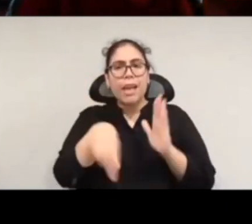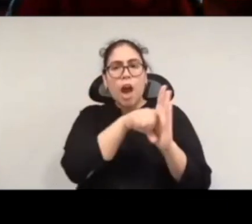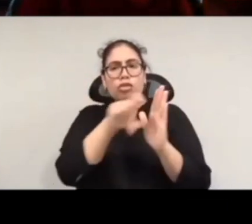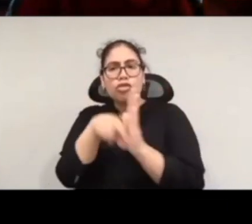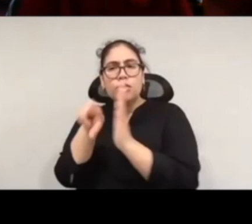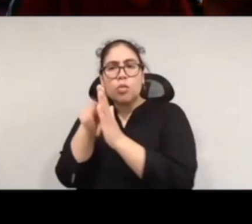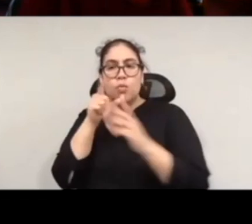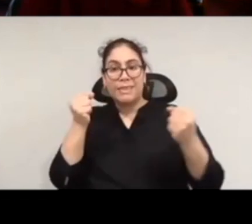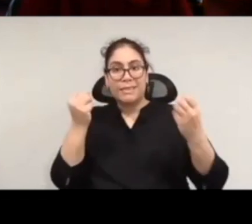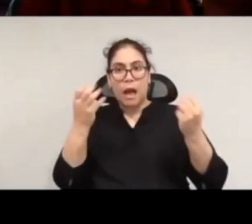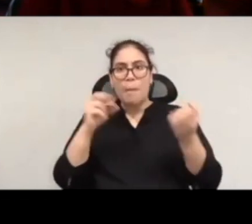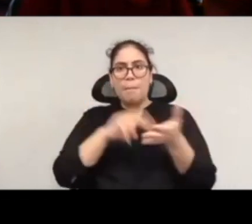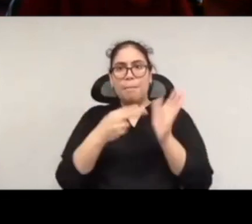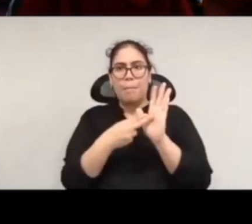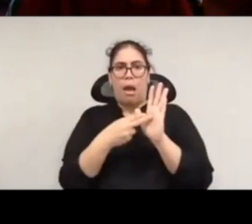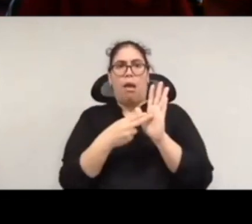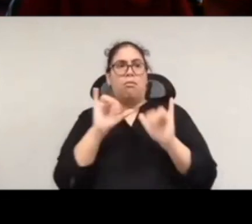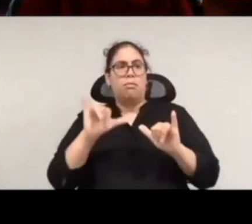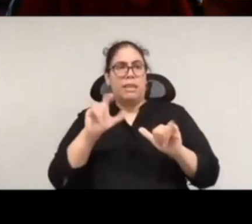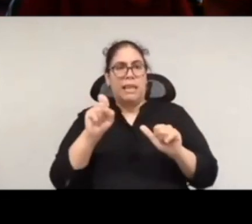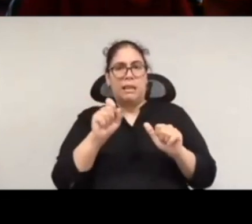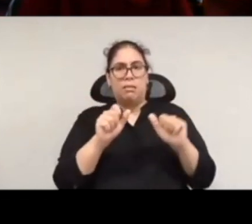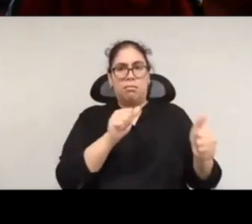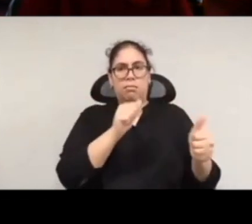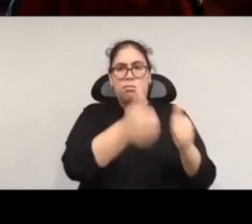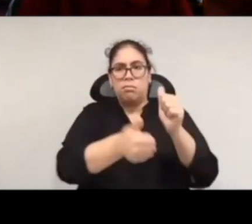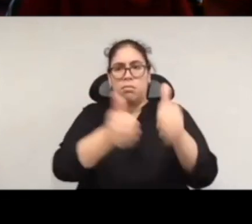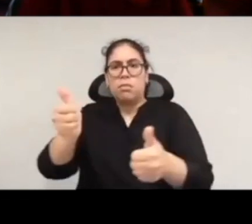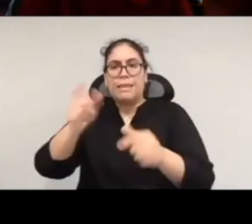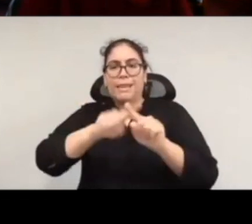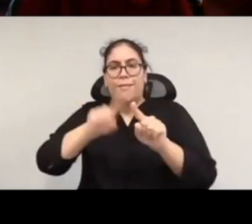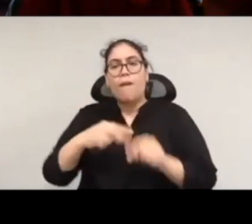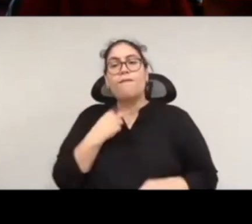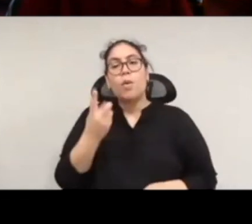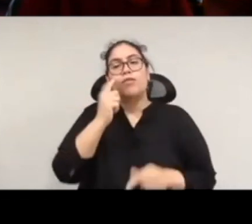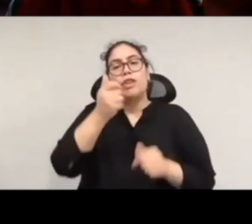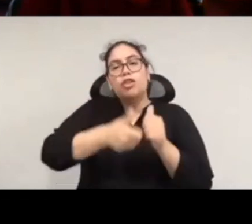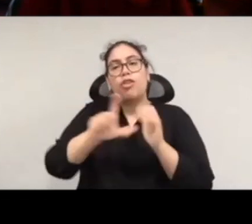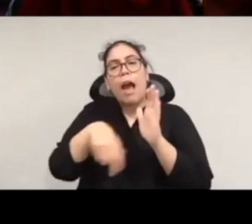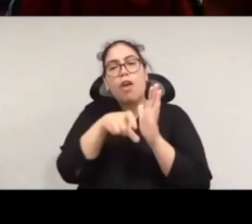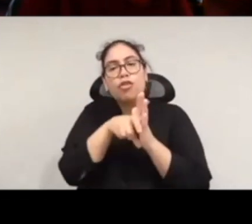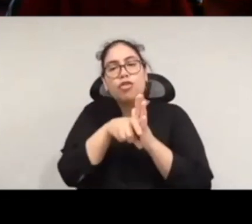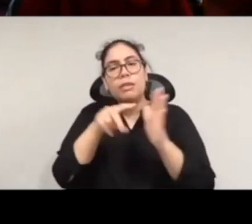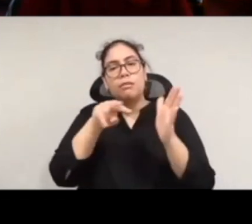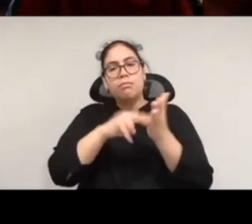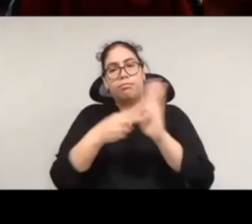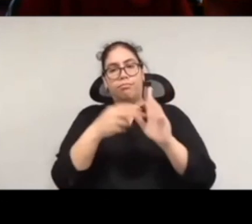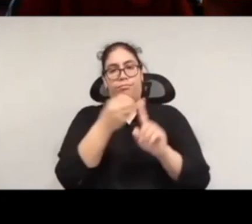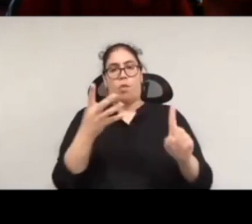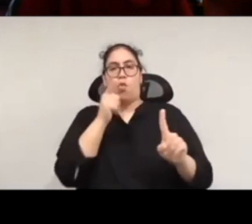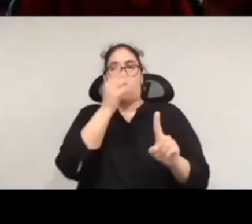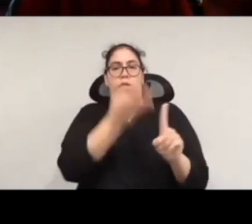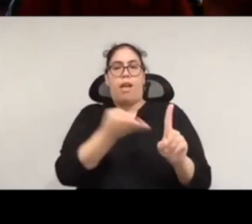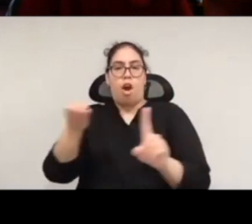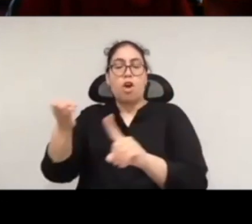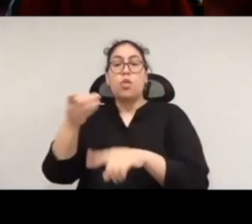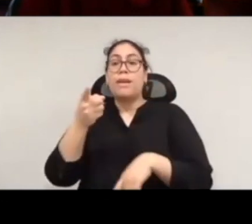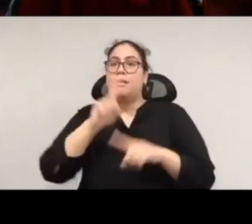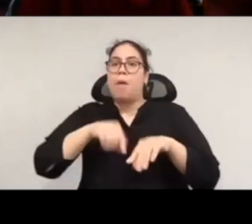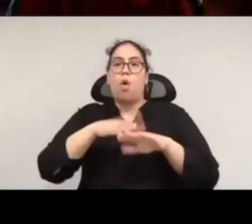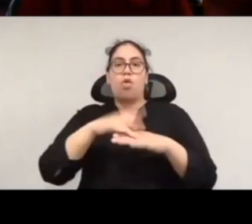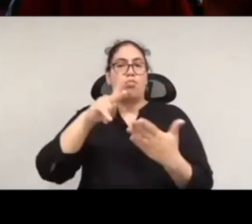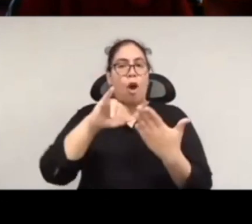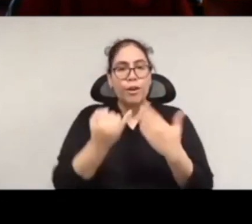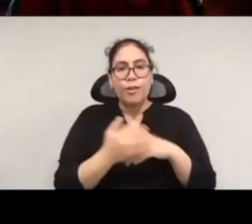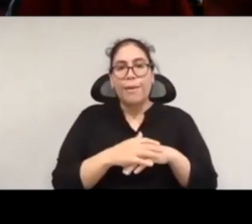have to go into some sort of character to define who they are. So I think that it really varies, and it depends on the project, and it depends on the people making